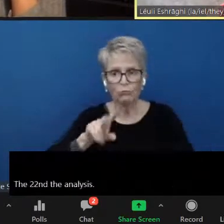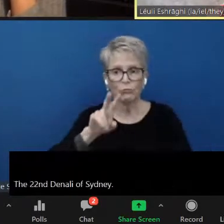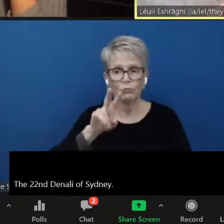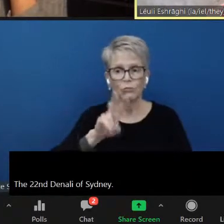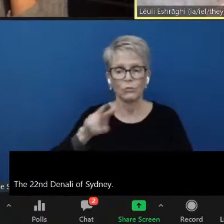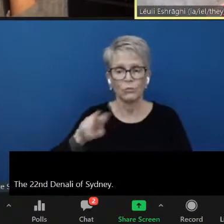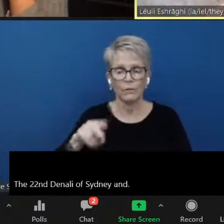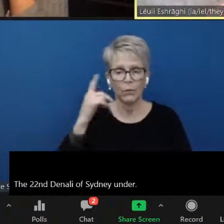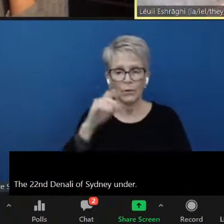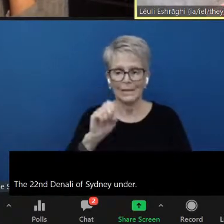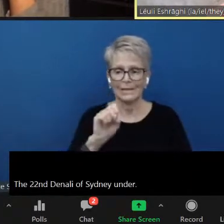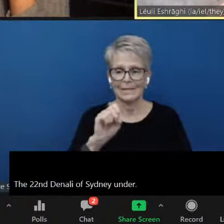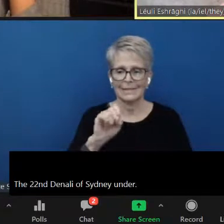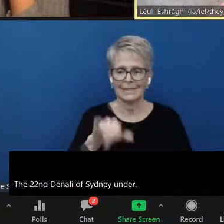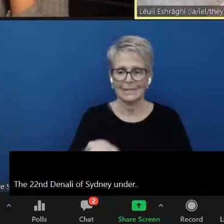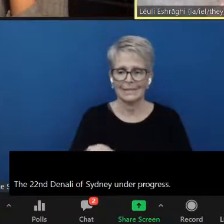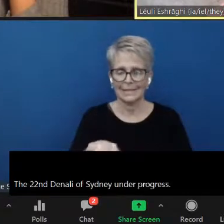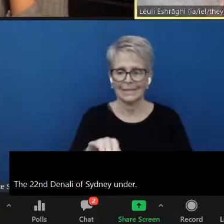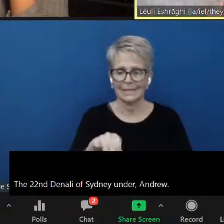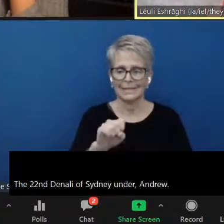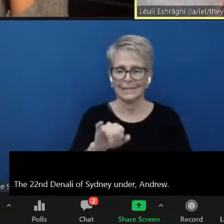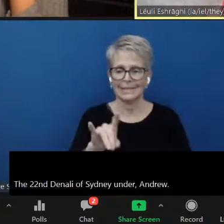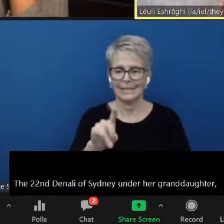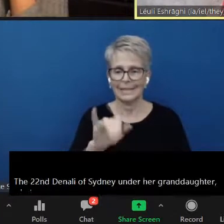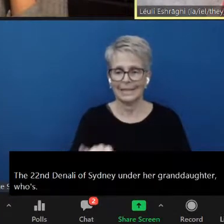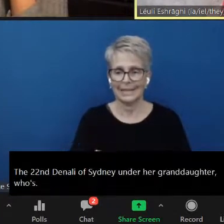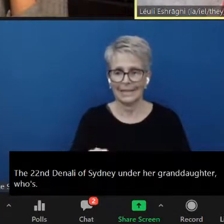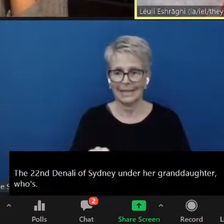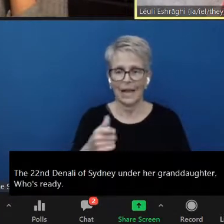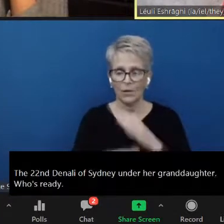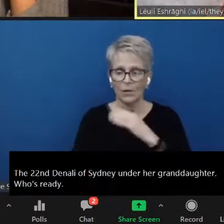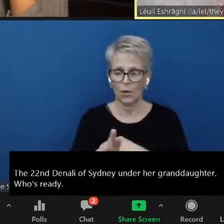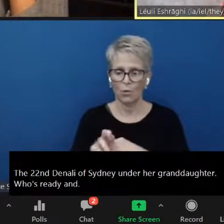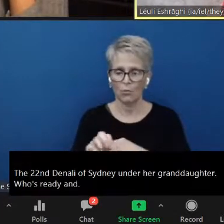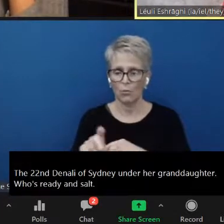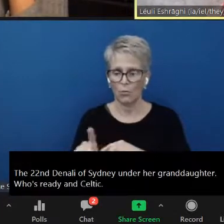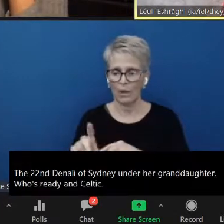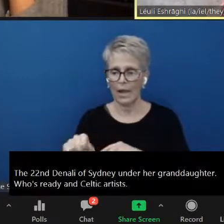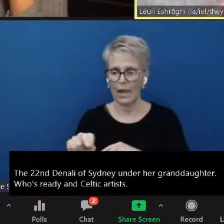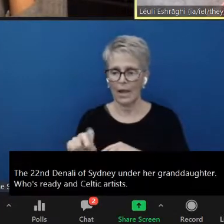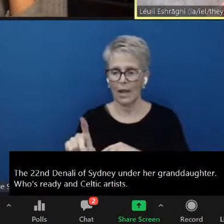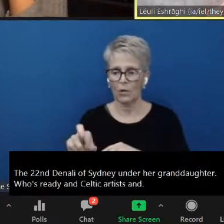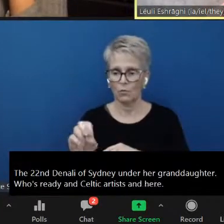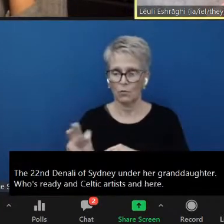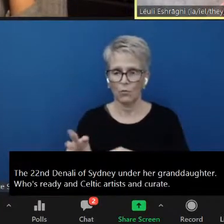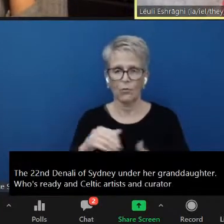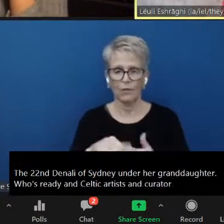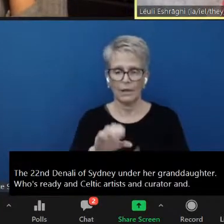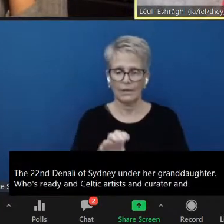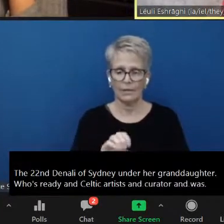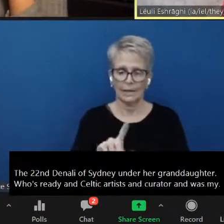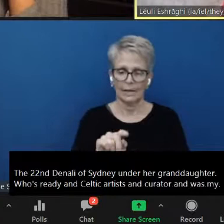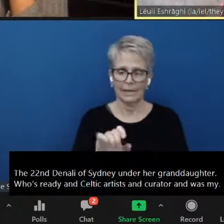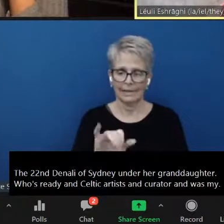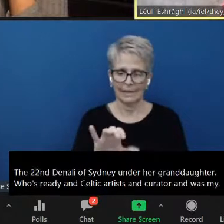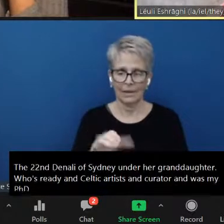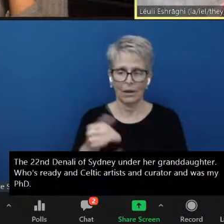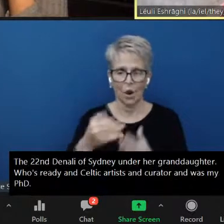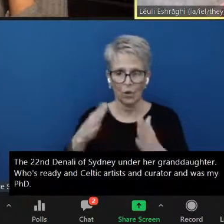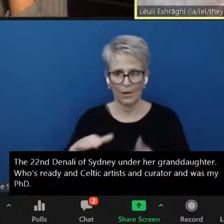Sydney, under Brooke Andrew, who's a Wiradjuri and Celtic artist and curator, and was my